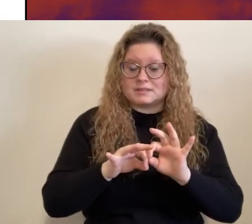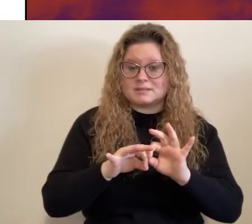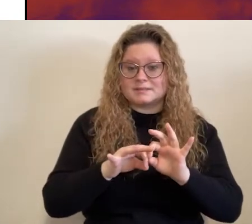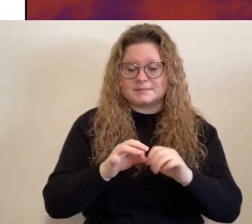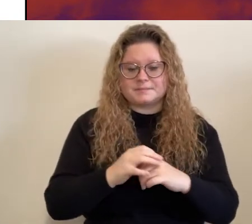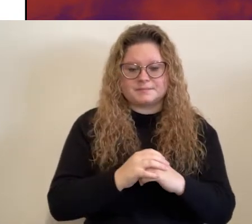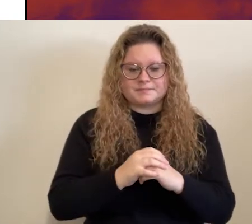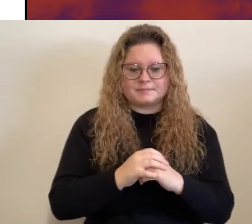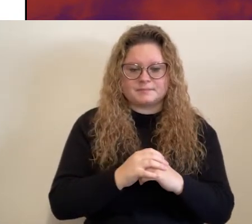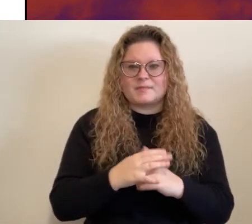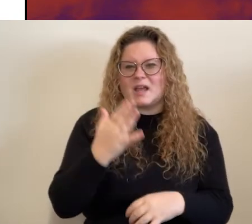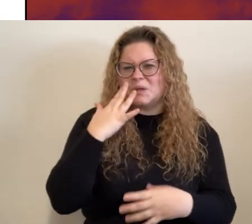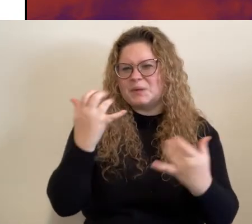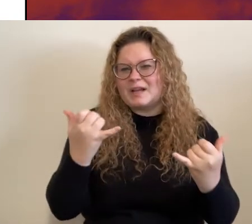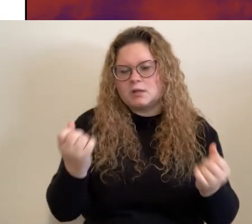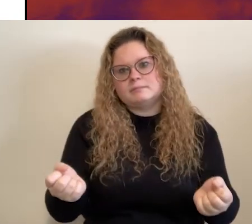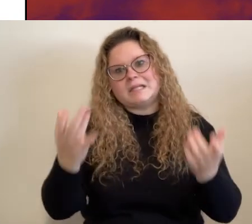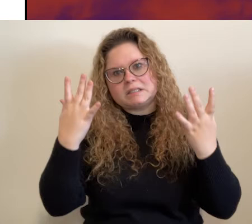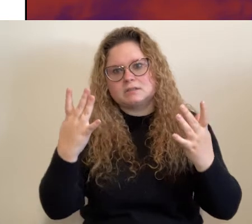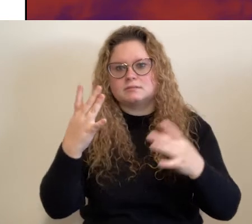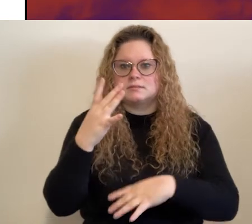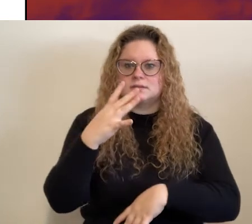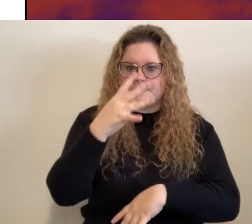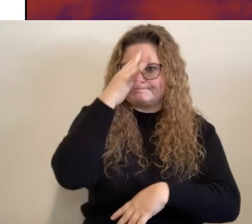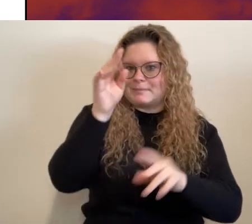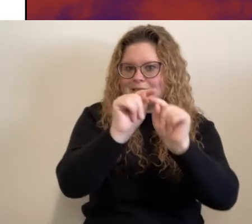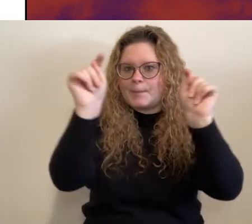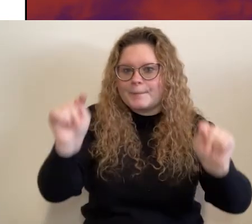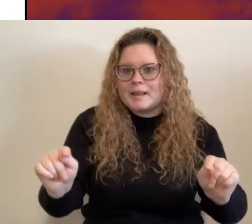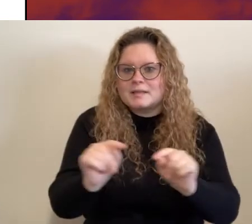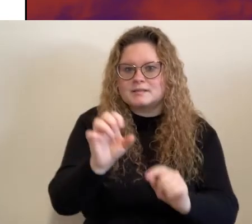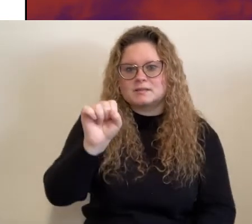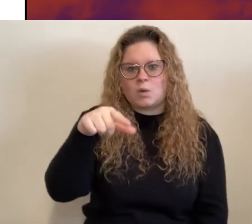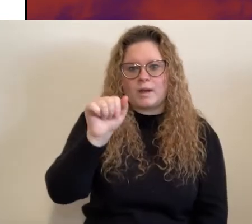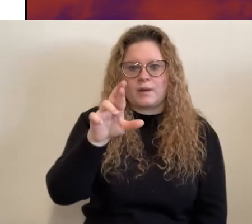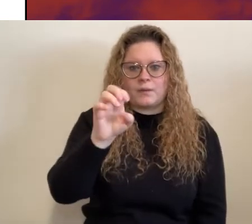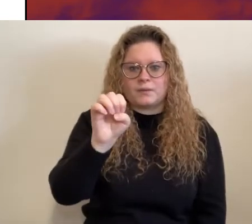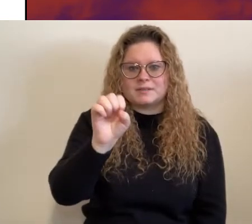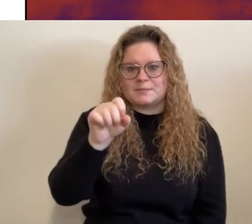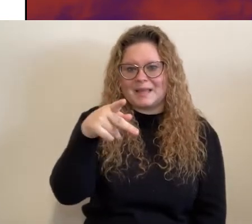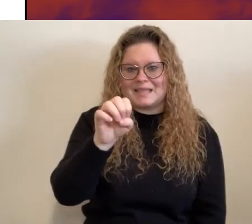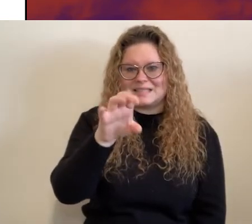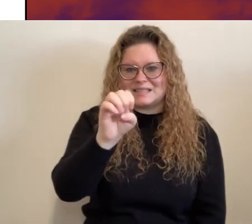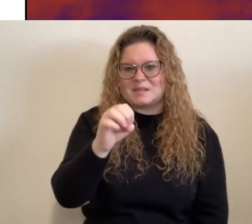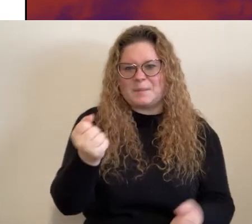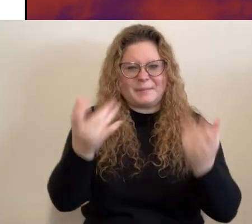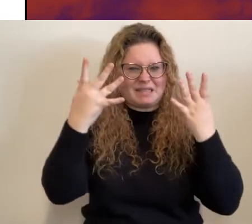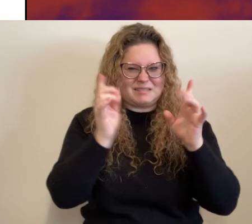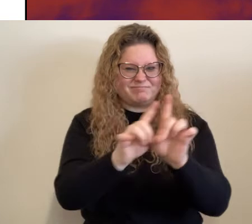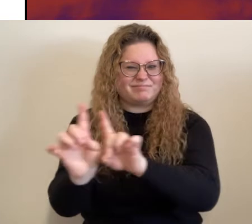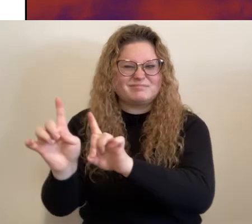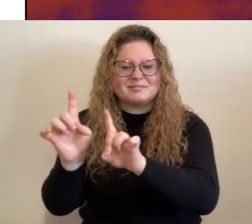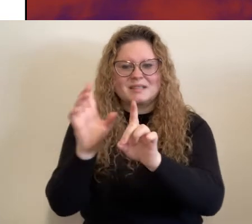like templates of Squarespace and templates on Canva and blah blah blah blah blah. Like, you can use the templates, but you need to have